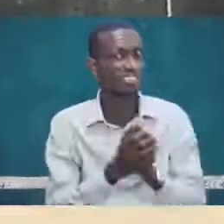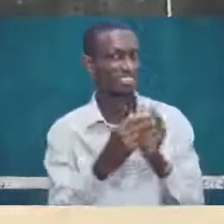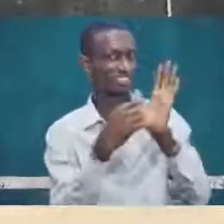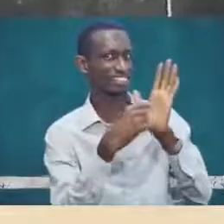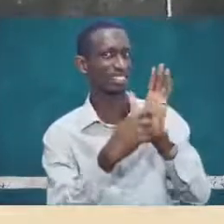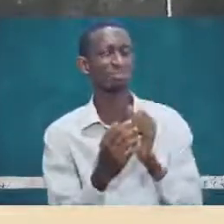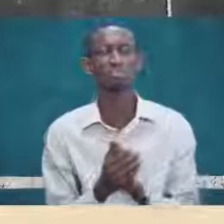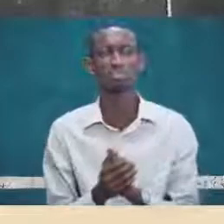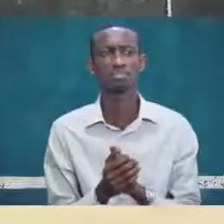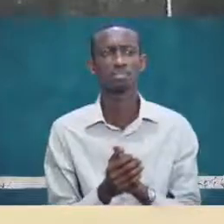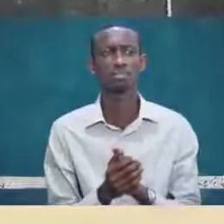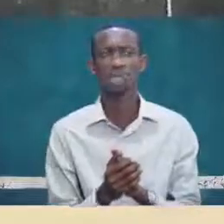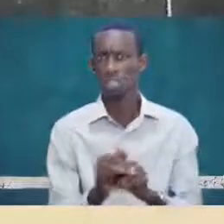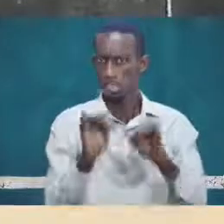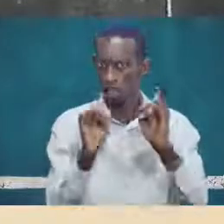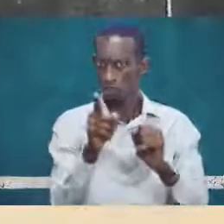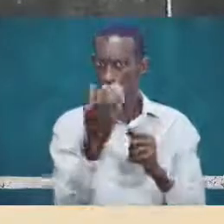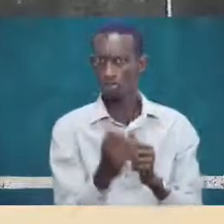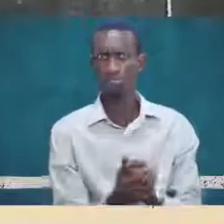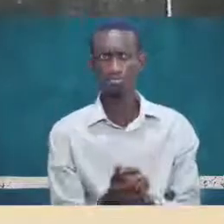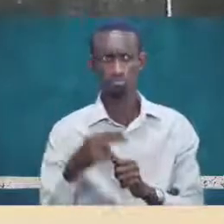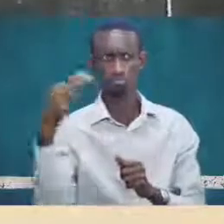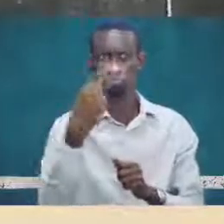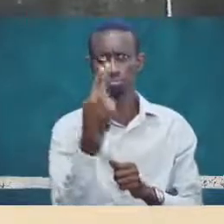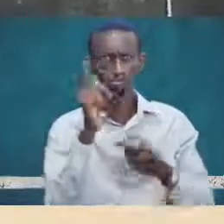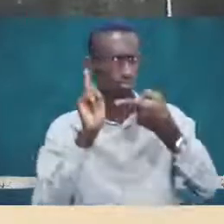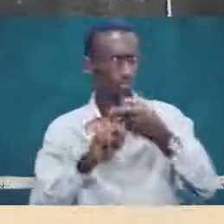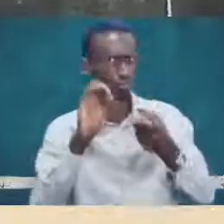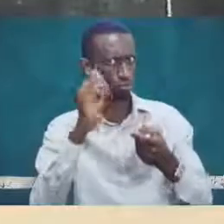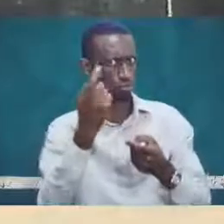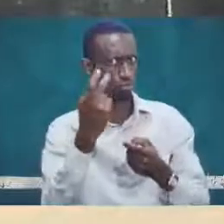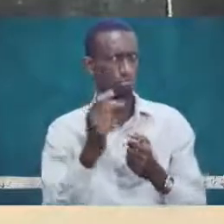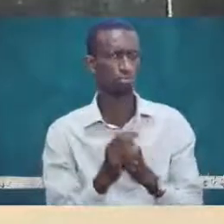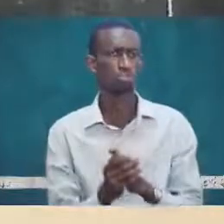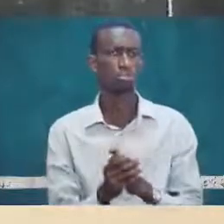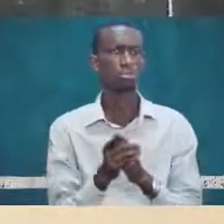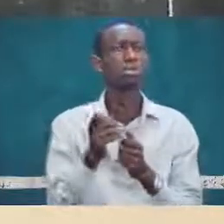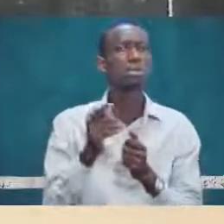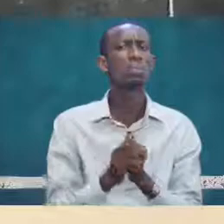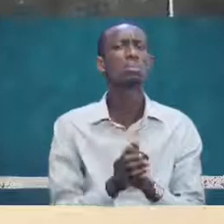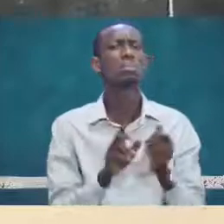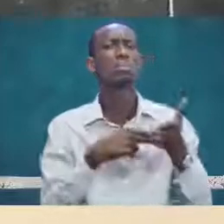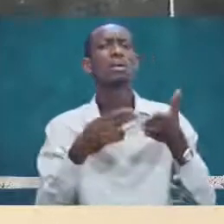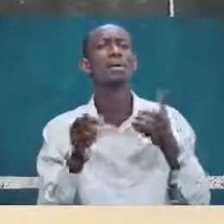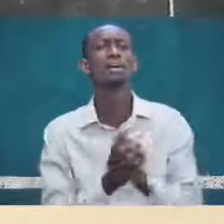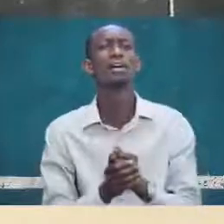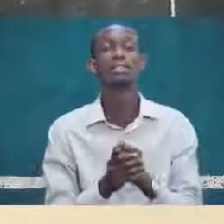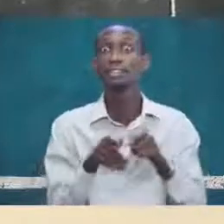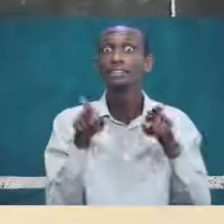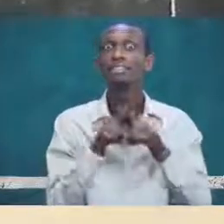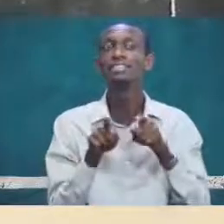here, we said if you have hydrogen and you react it with oxygen, this also is similar